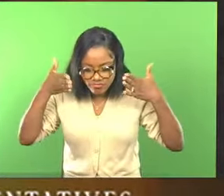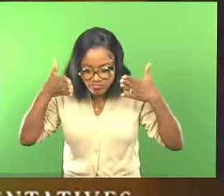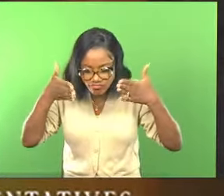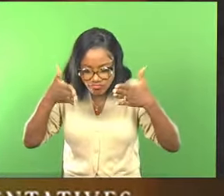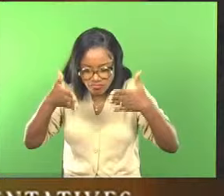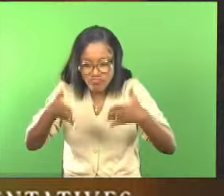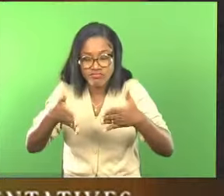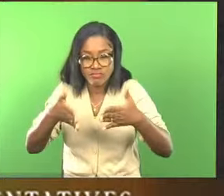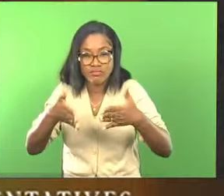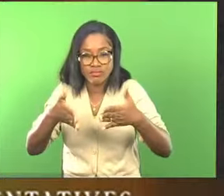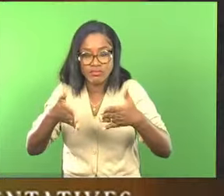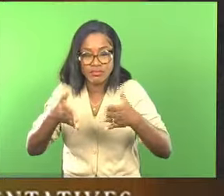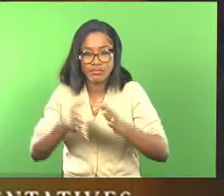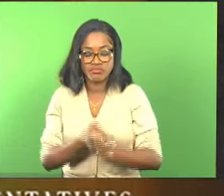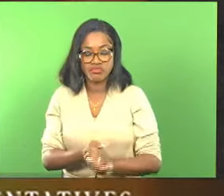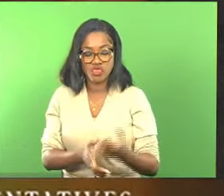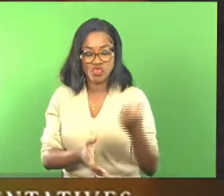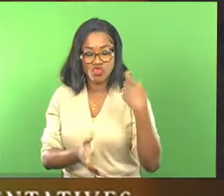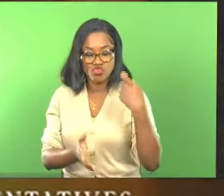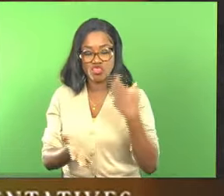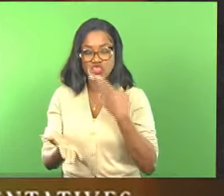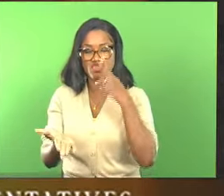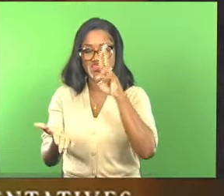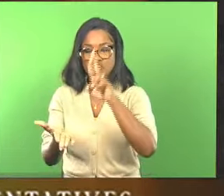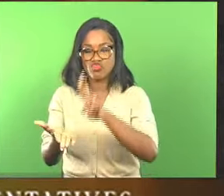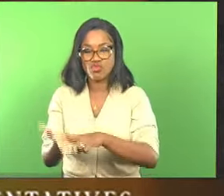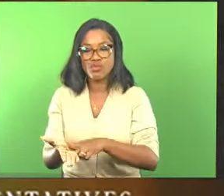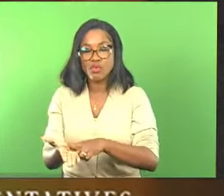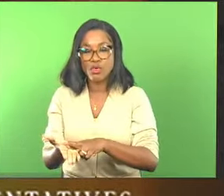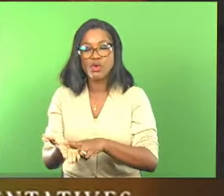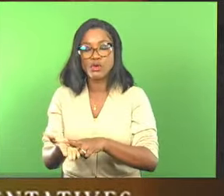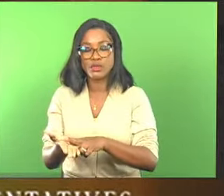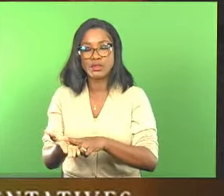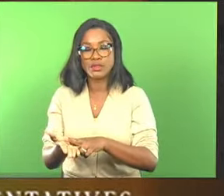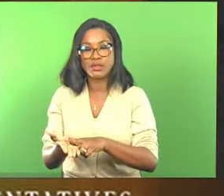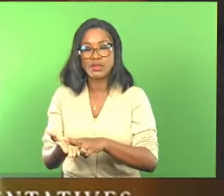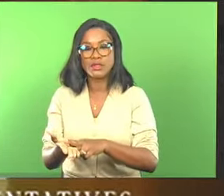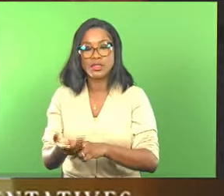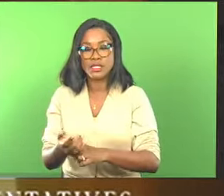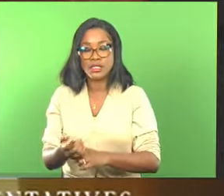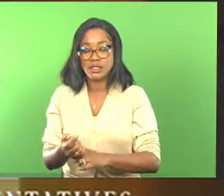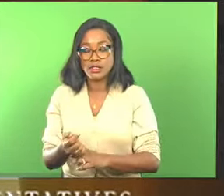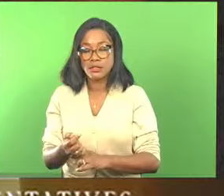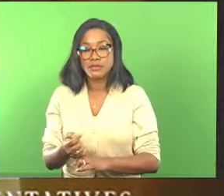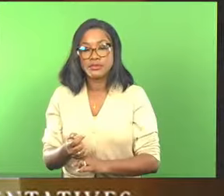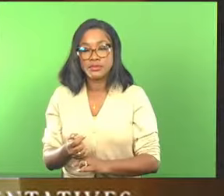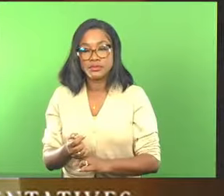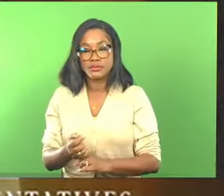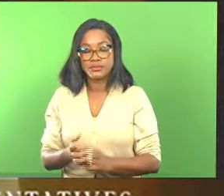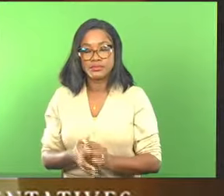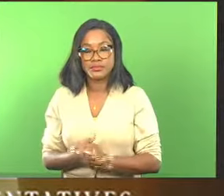A recent report of the International Labour Organization notes that